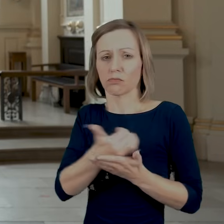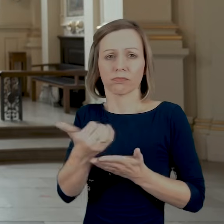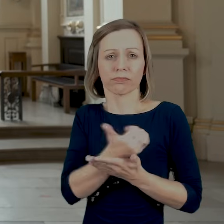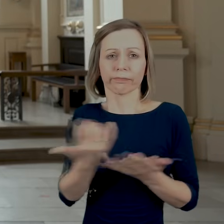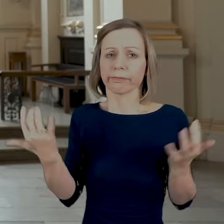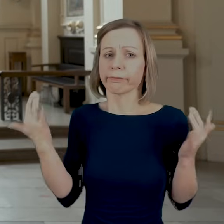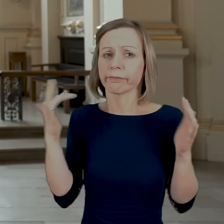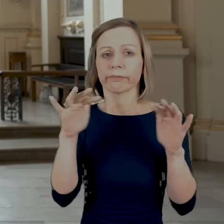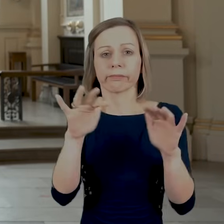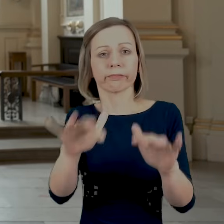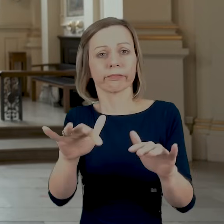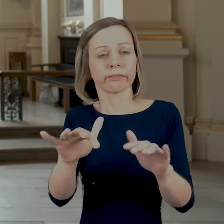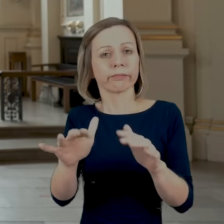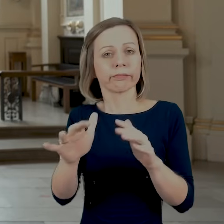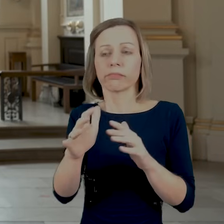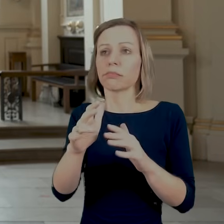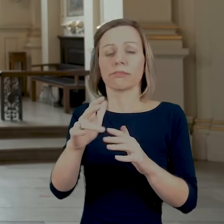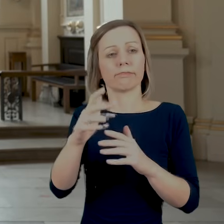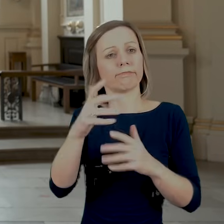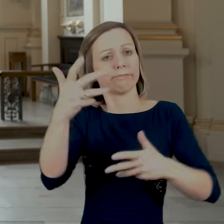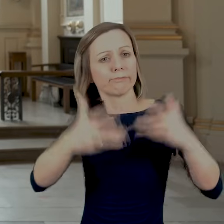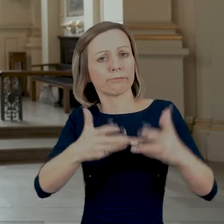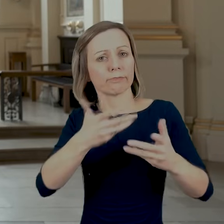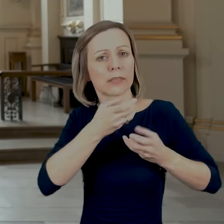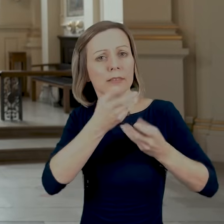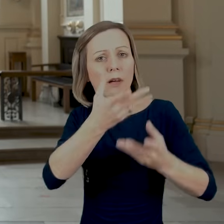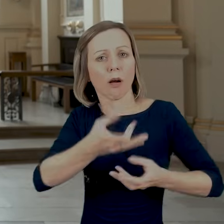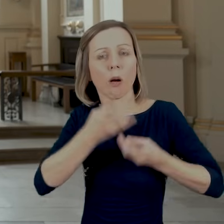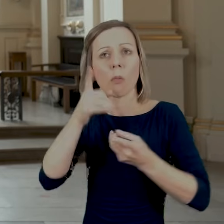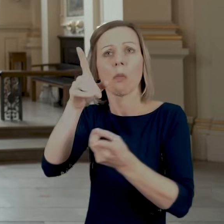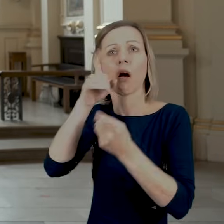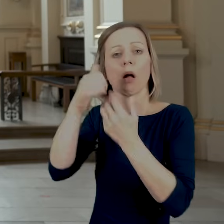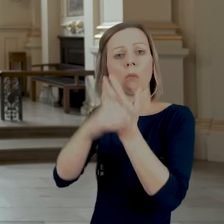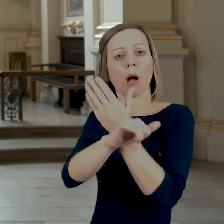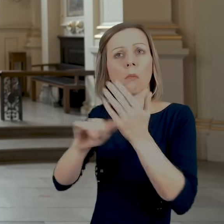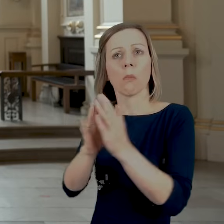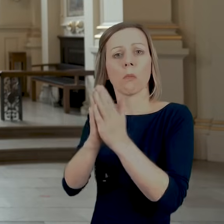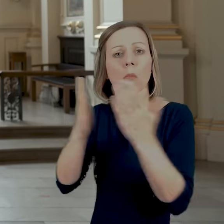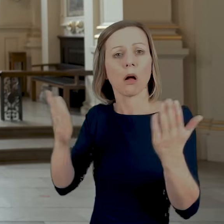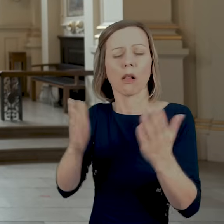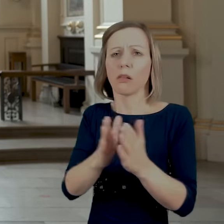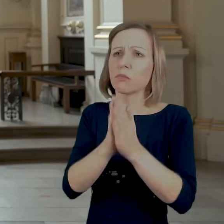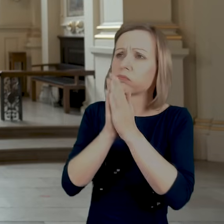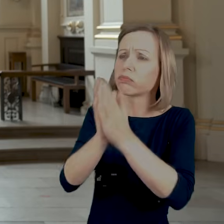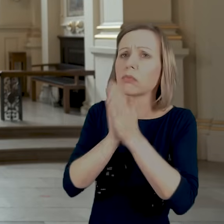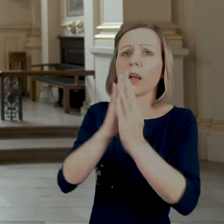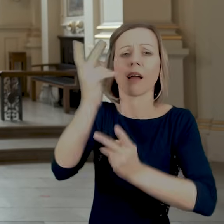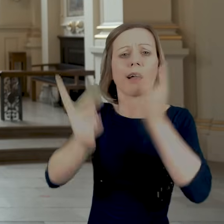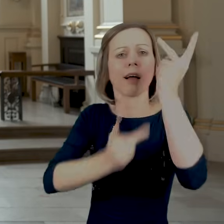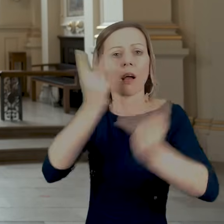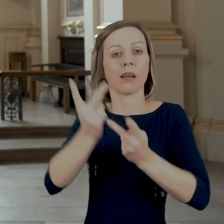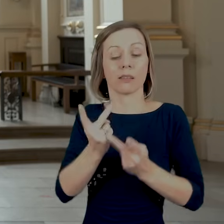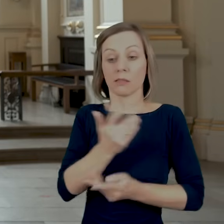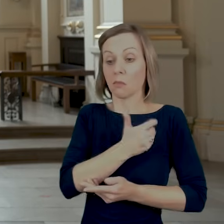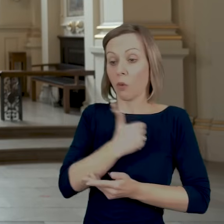the Psalms, hear the scriptures, and offer praise, thanksgiving, confession, and intercession. In our morning and evening